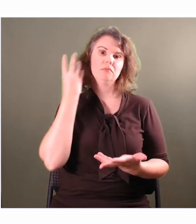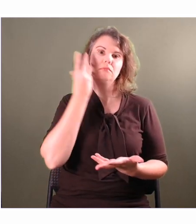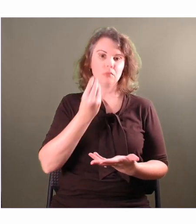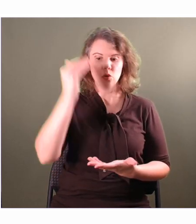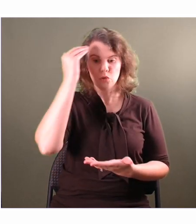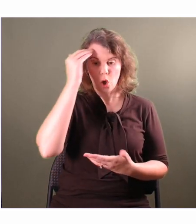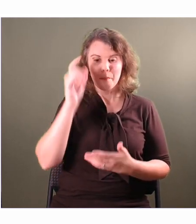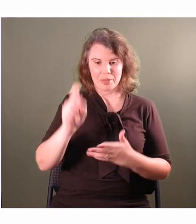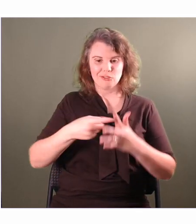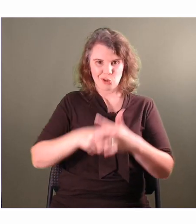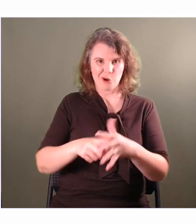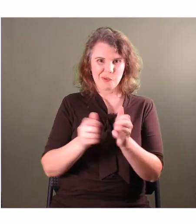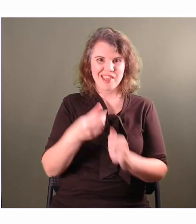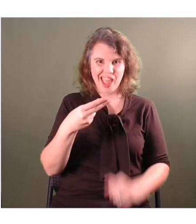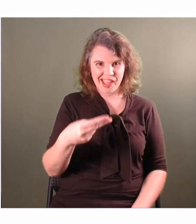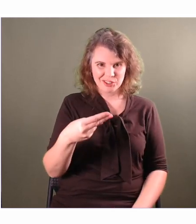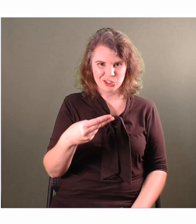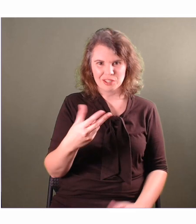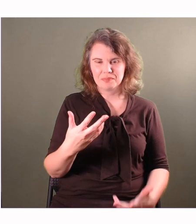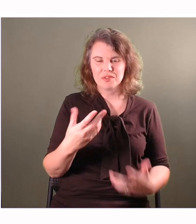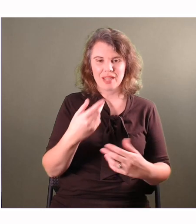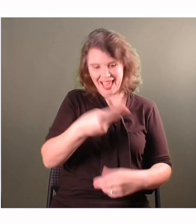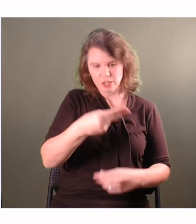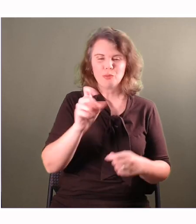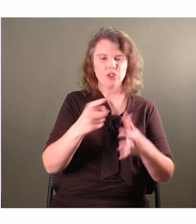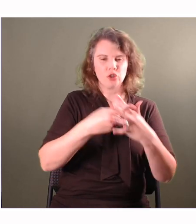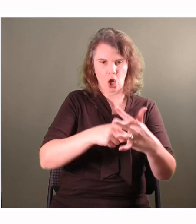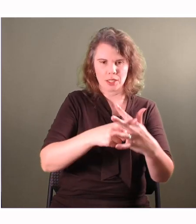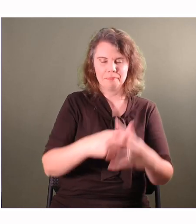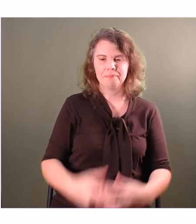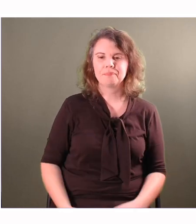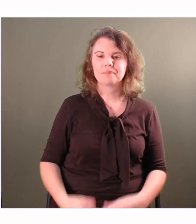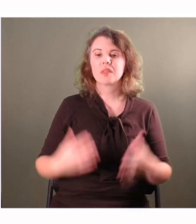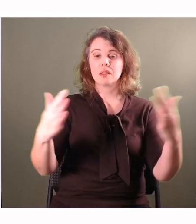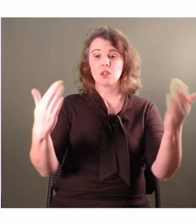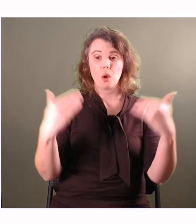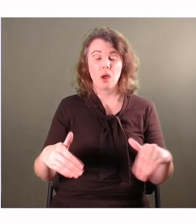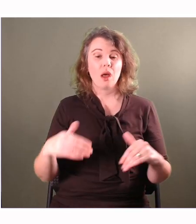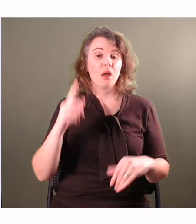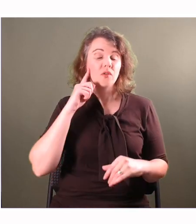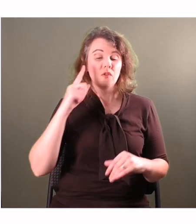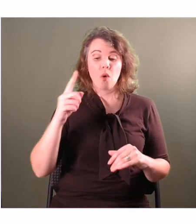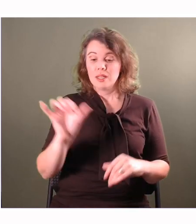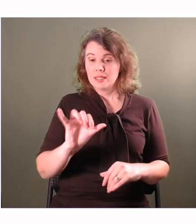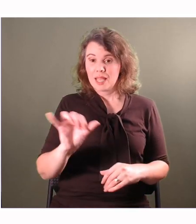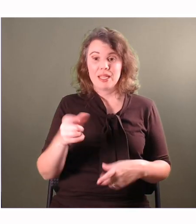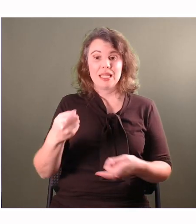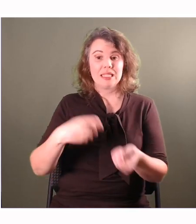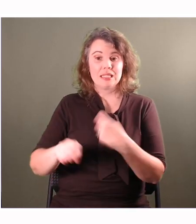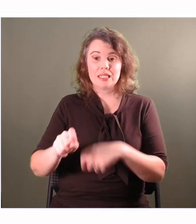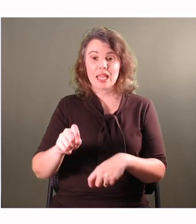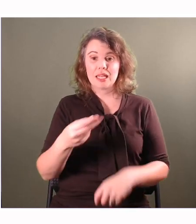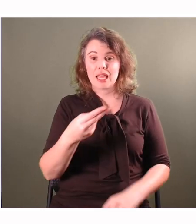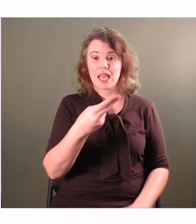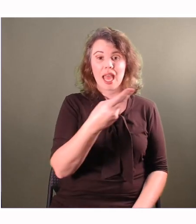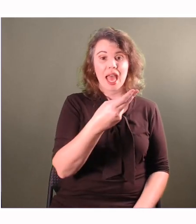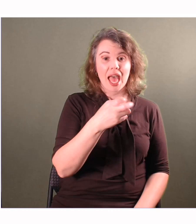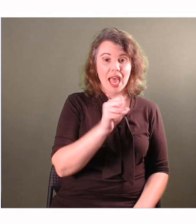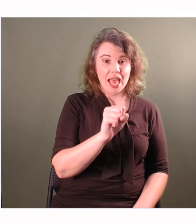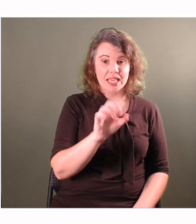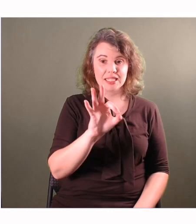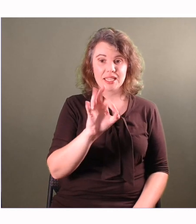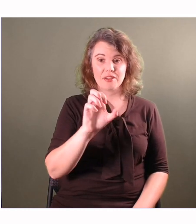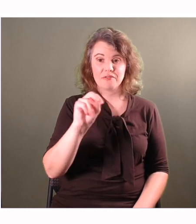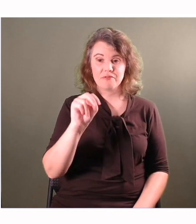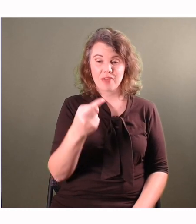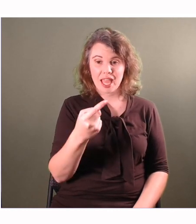onset. For the experimentally restricted sounds, we can do the same thing. So suppose that instead of saying hes fang, you say